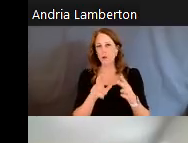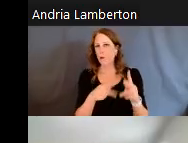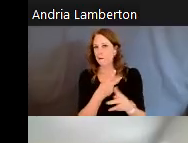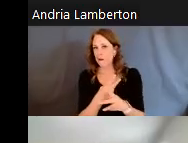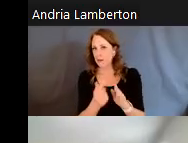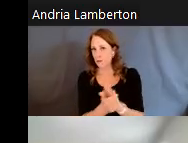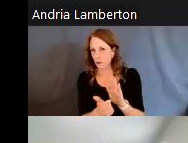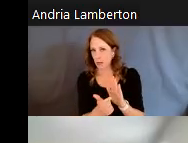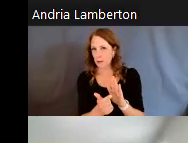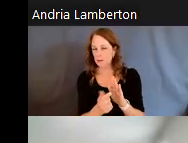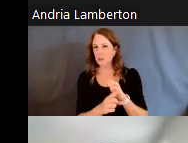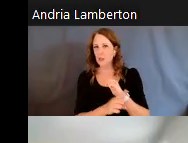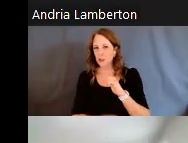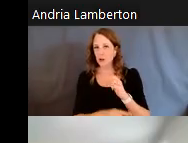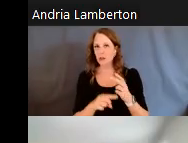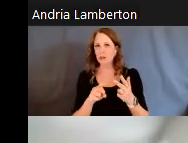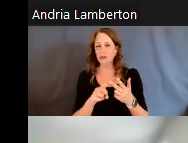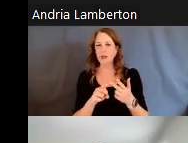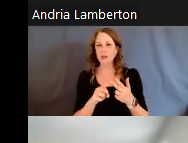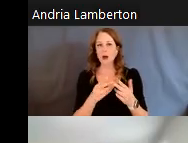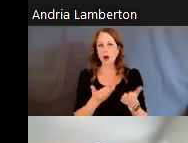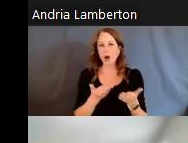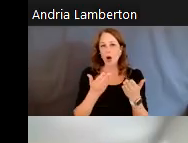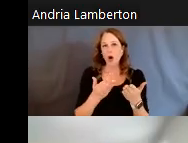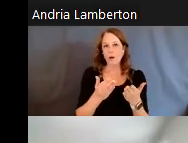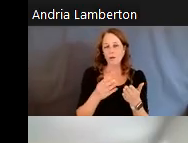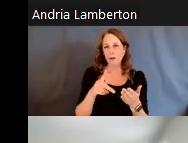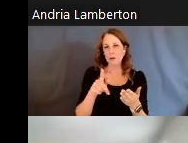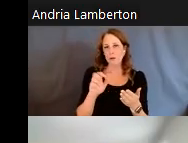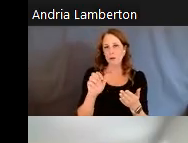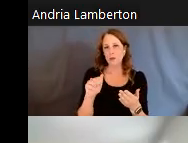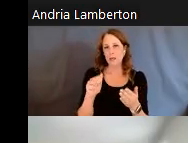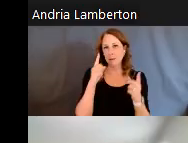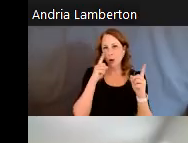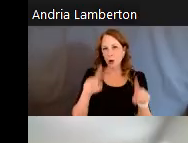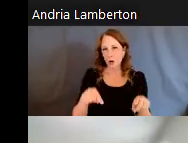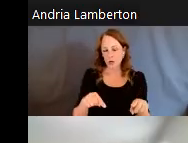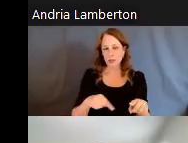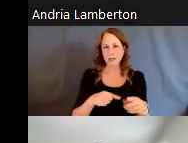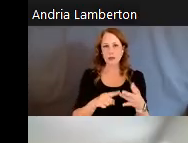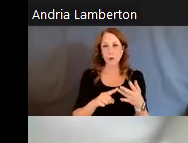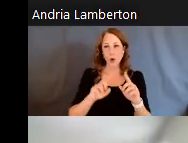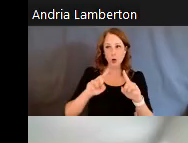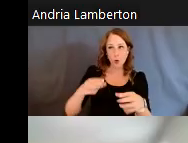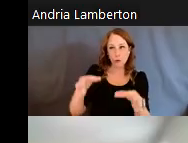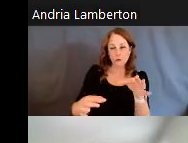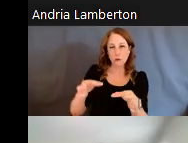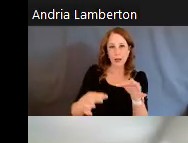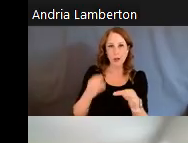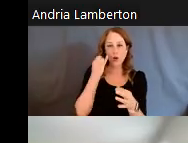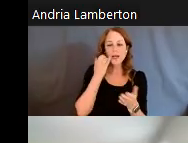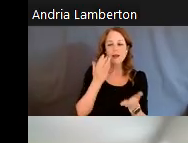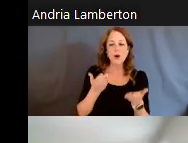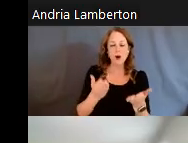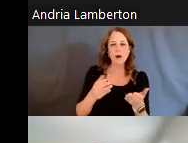charged, whether to offer a plea bargain or go to trial, and if they are offering a plea bargain, what plea bargain